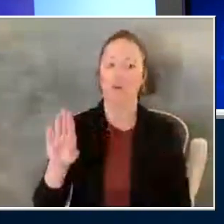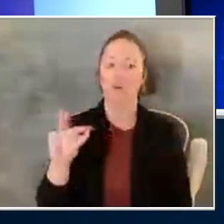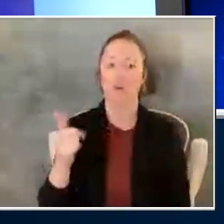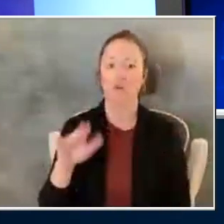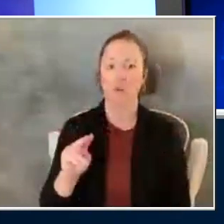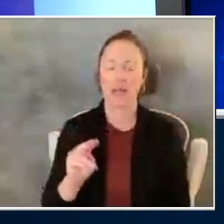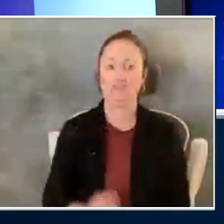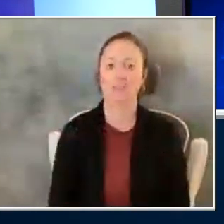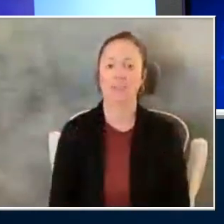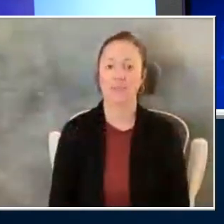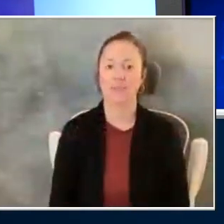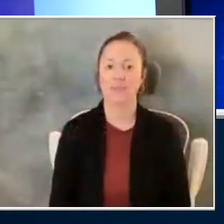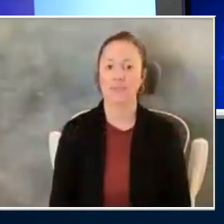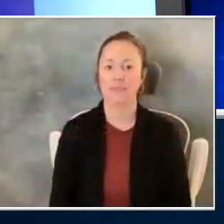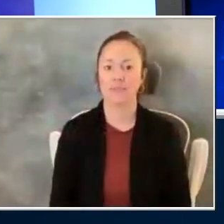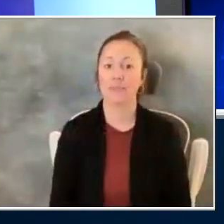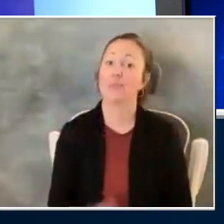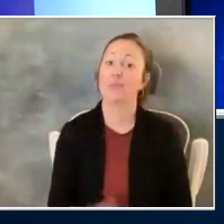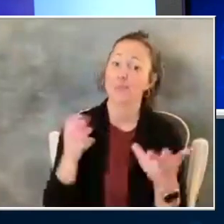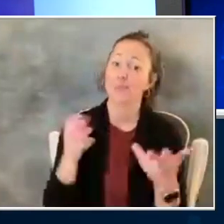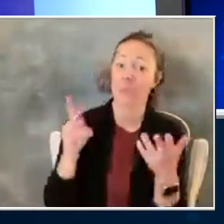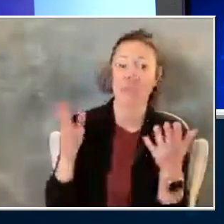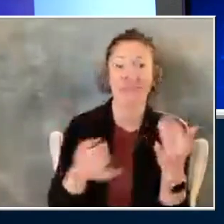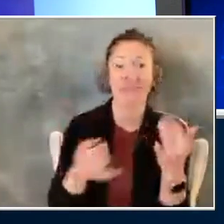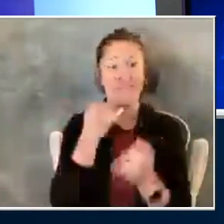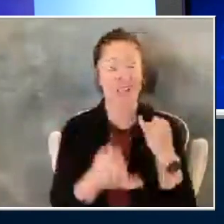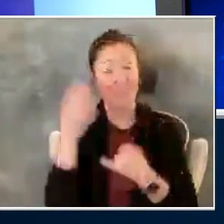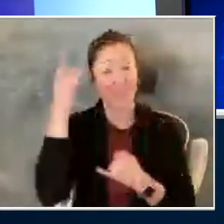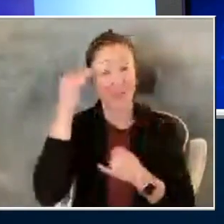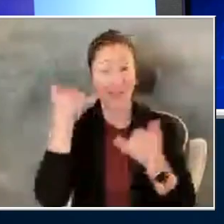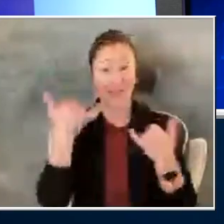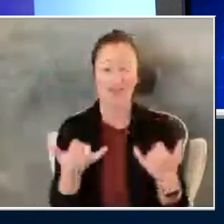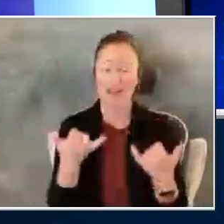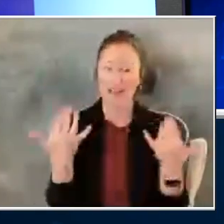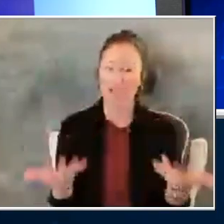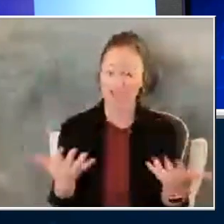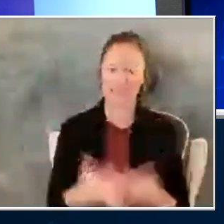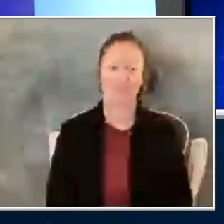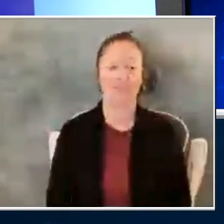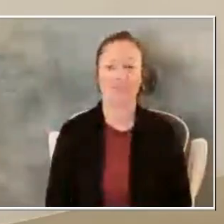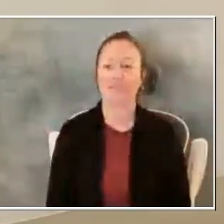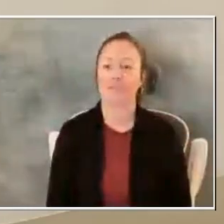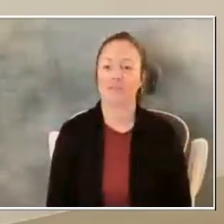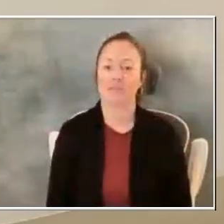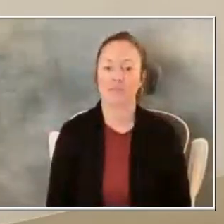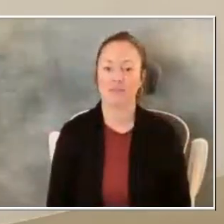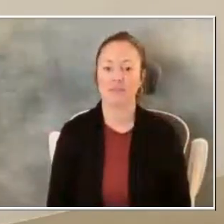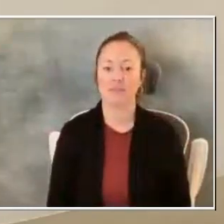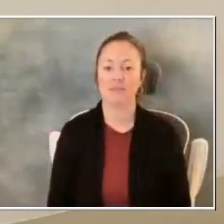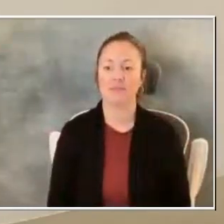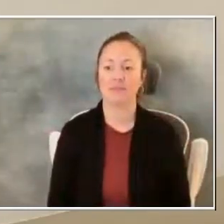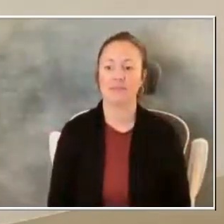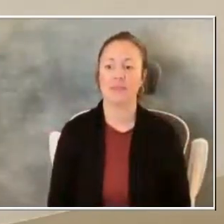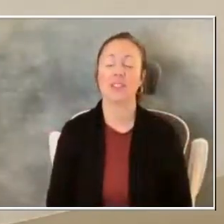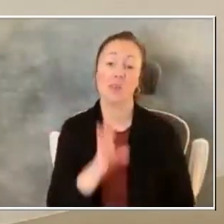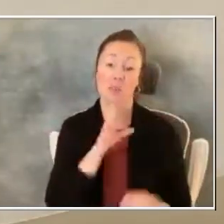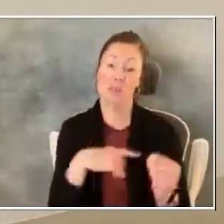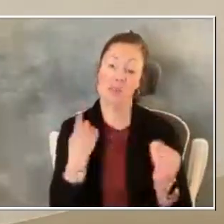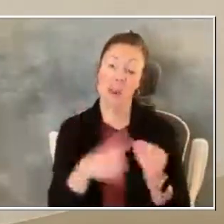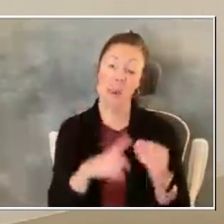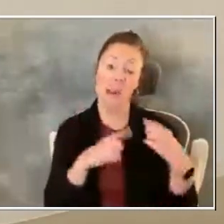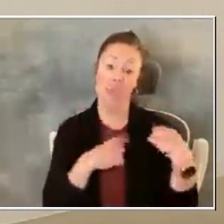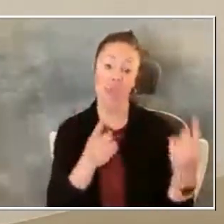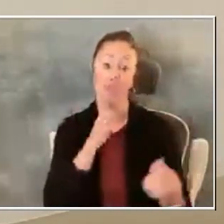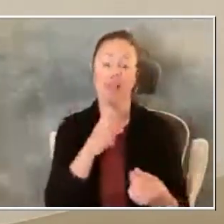you and get some final takeaways today. What do you want folks to know? So like we've been talking about, really